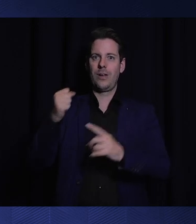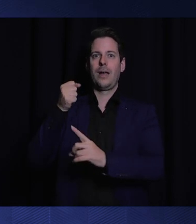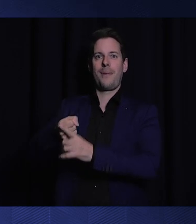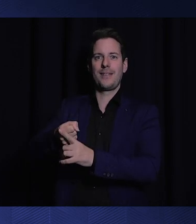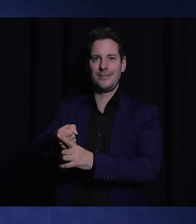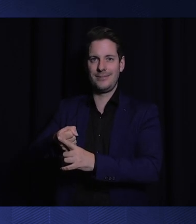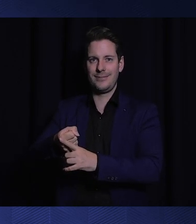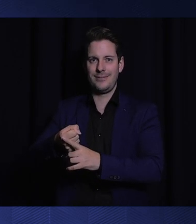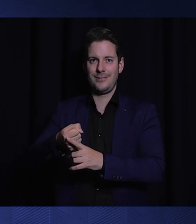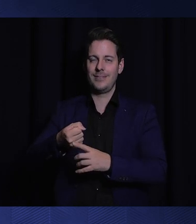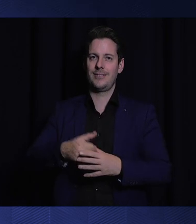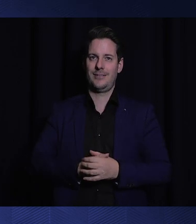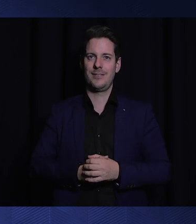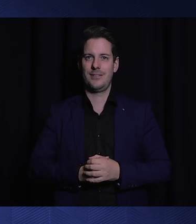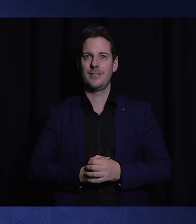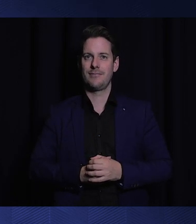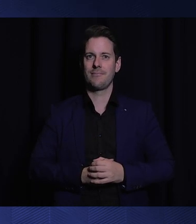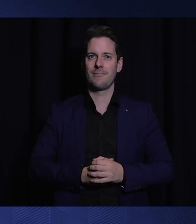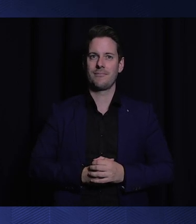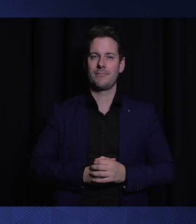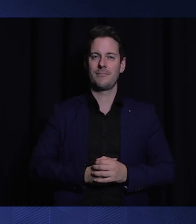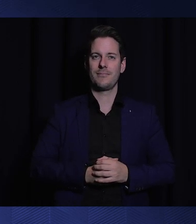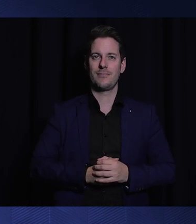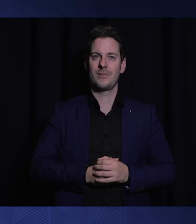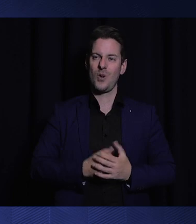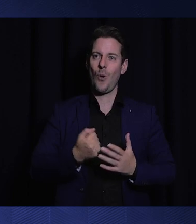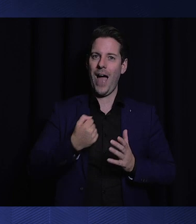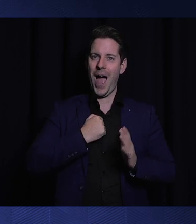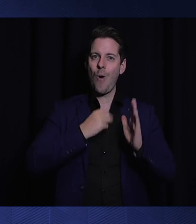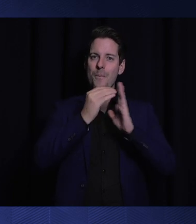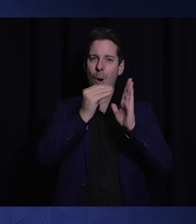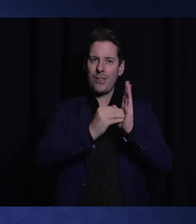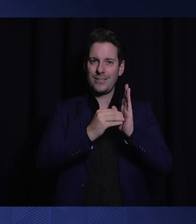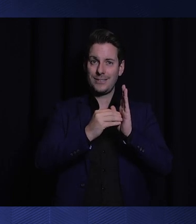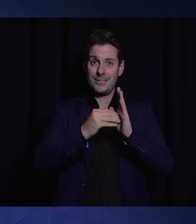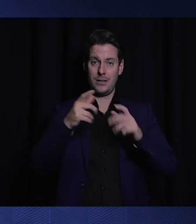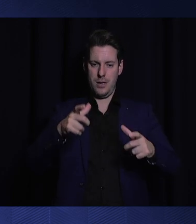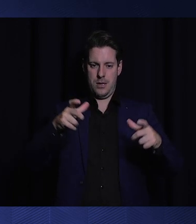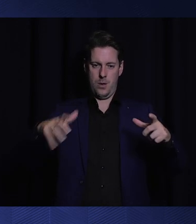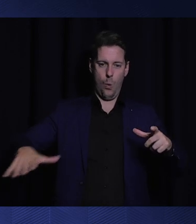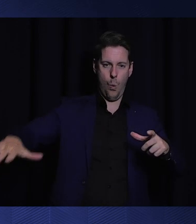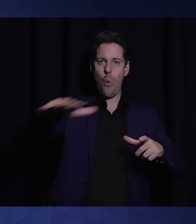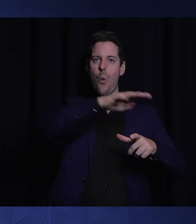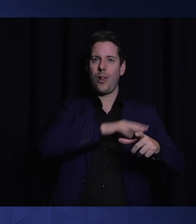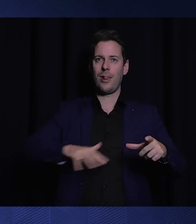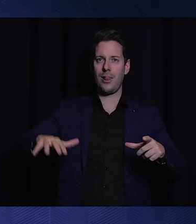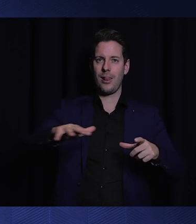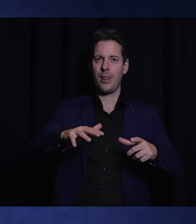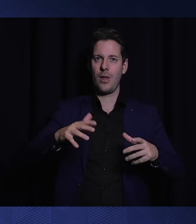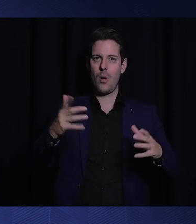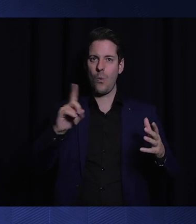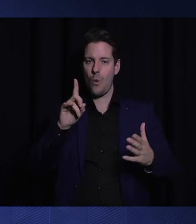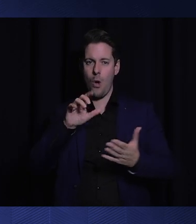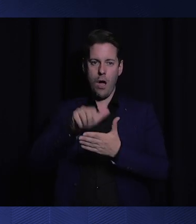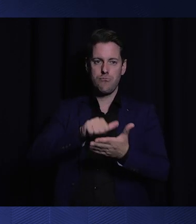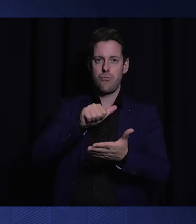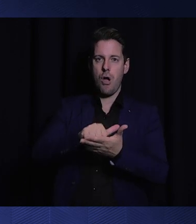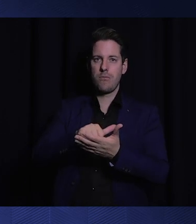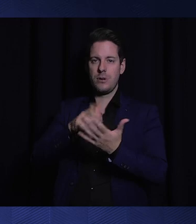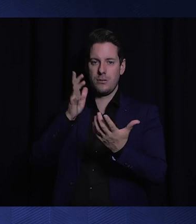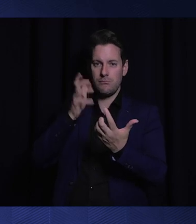major issues. Firstly, some people have wrong understanding of Spawn